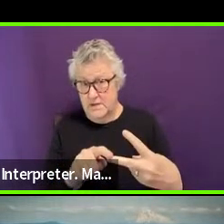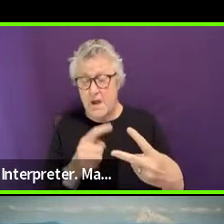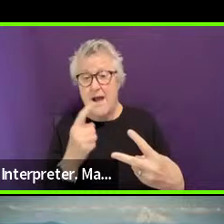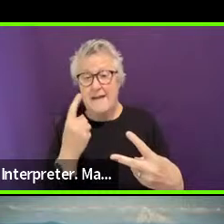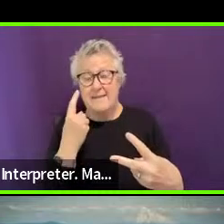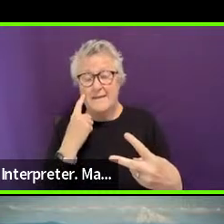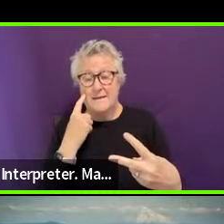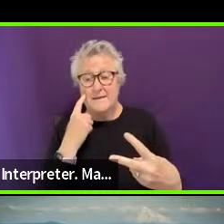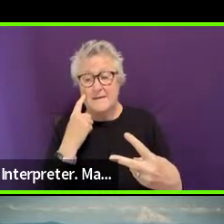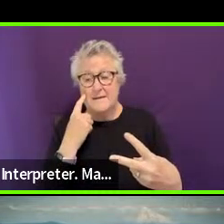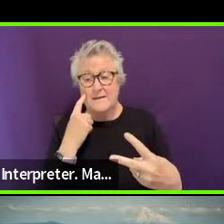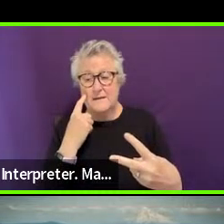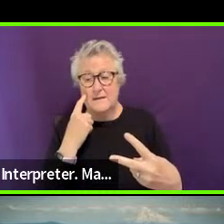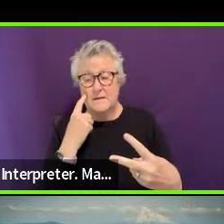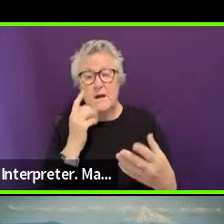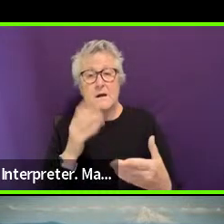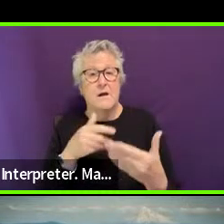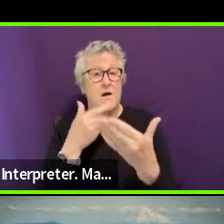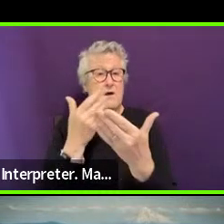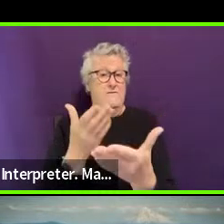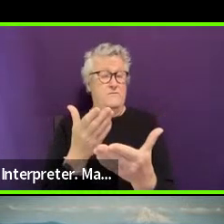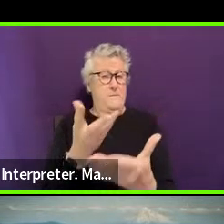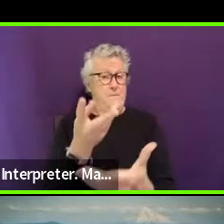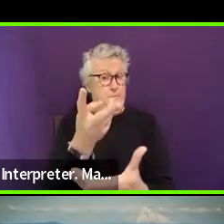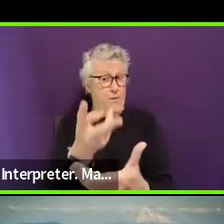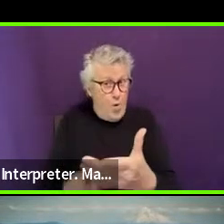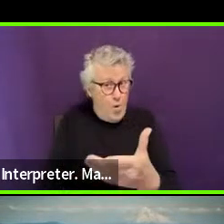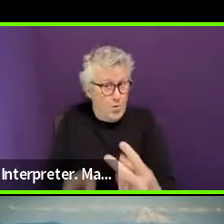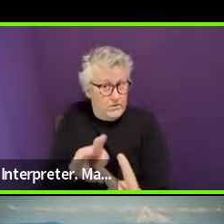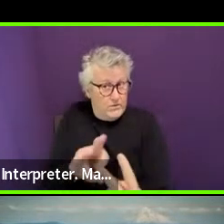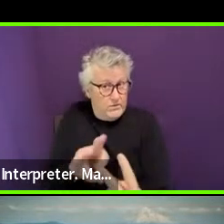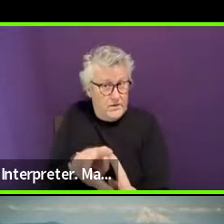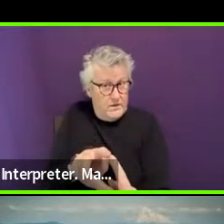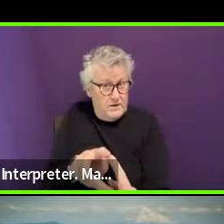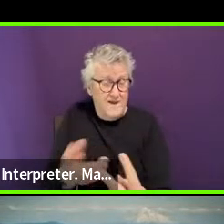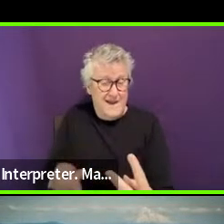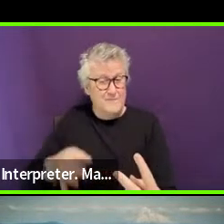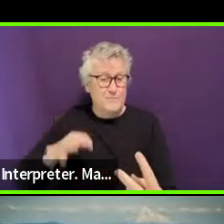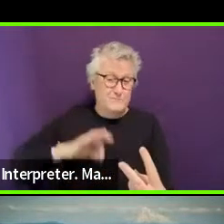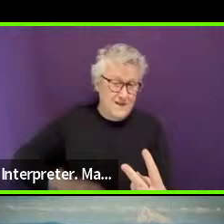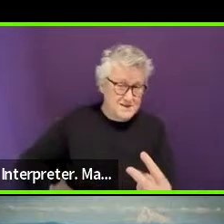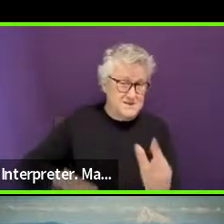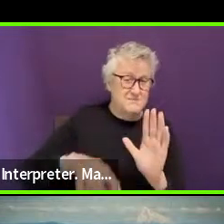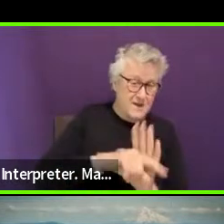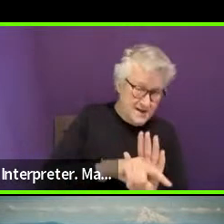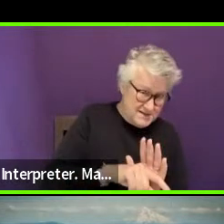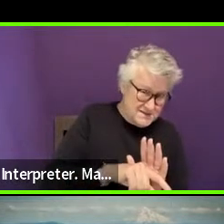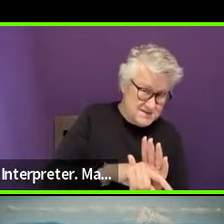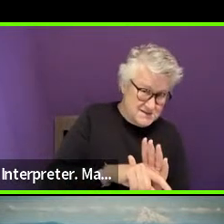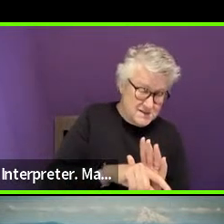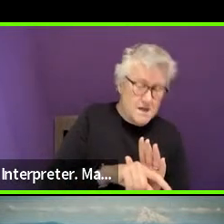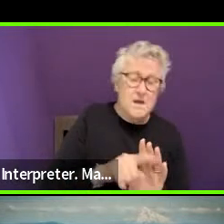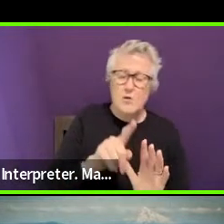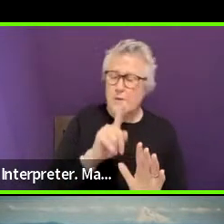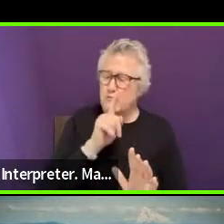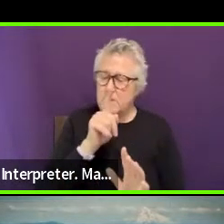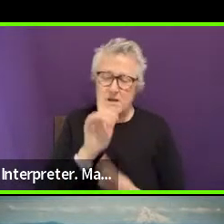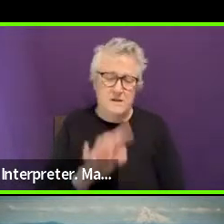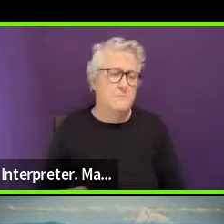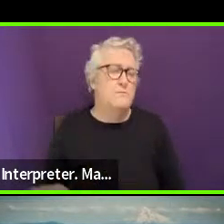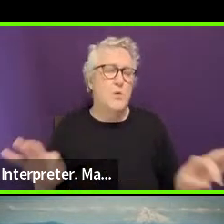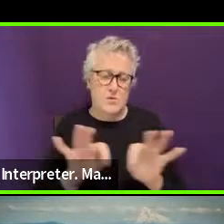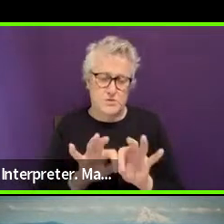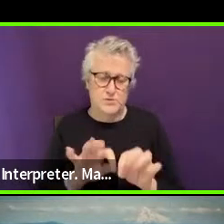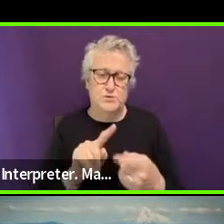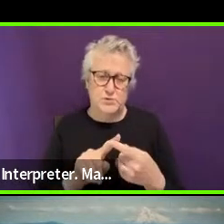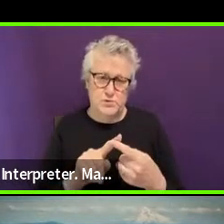bringing forward both of them, trade-offs and benefits, and the information is going to be really important to the Metro Council. So I don't want to weigh